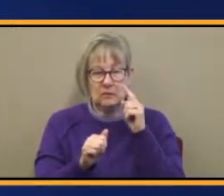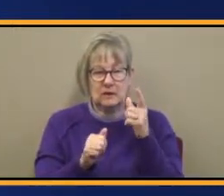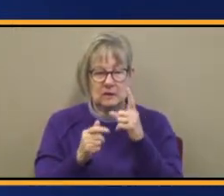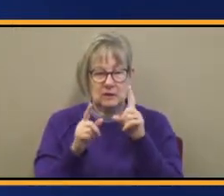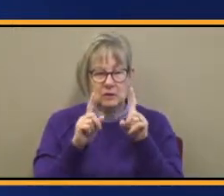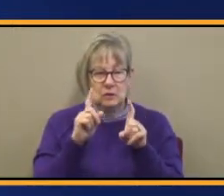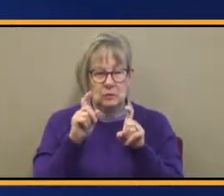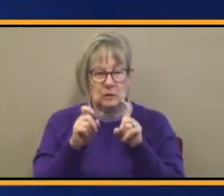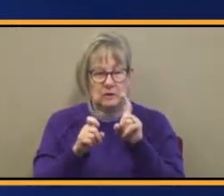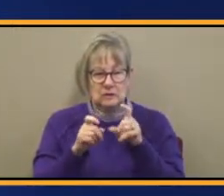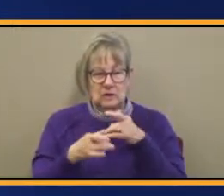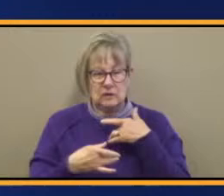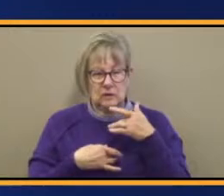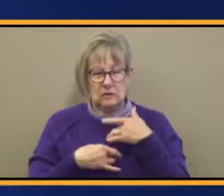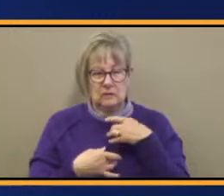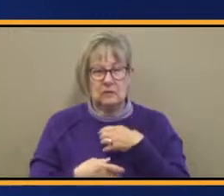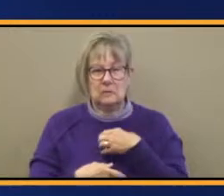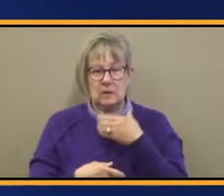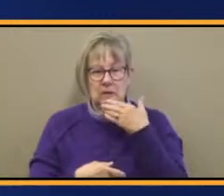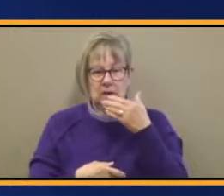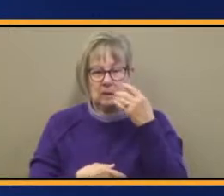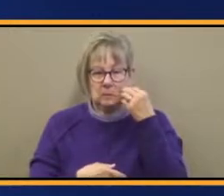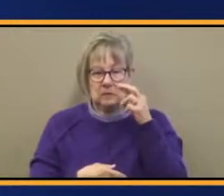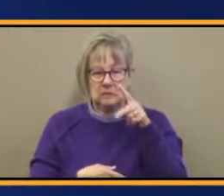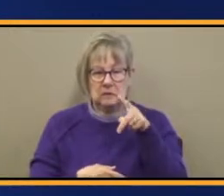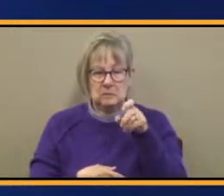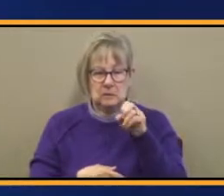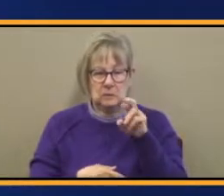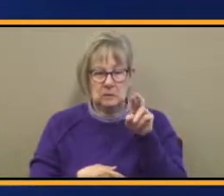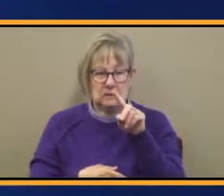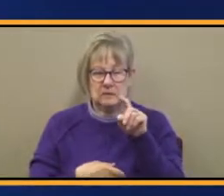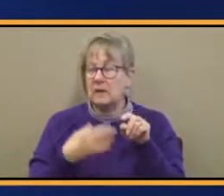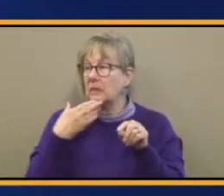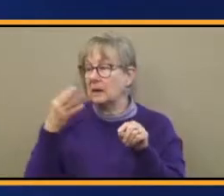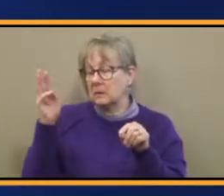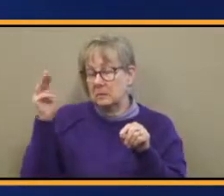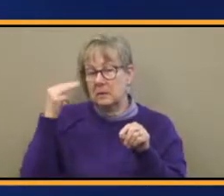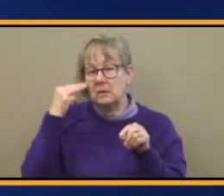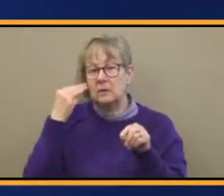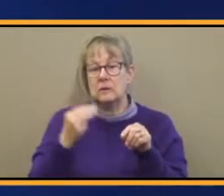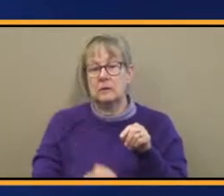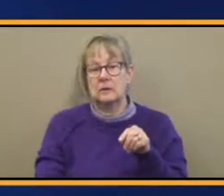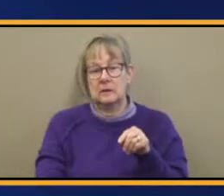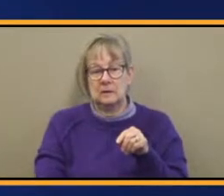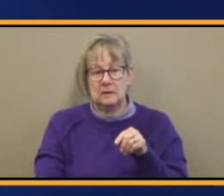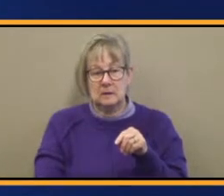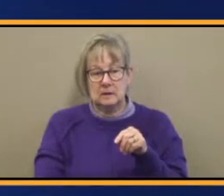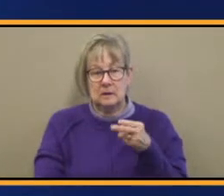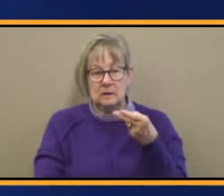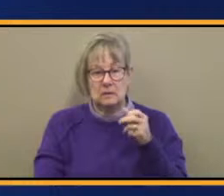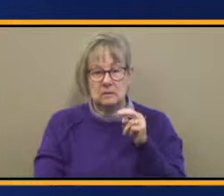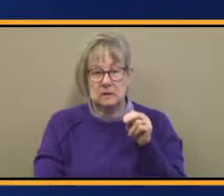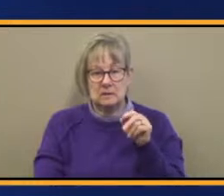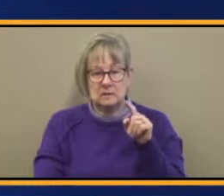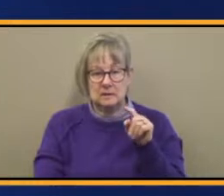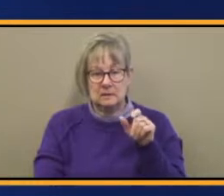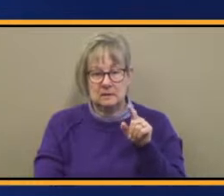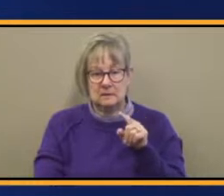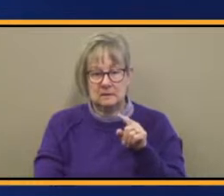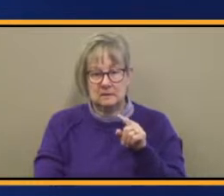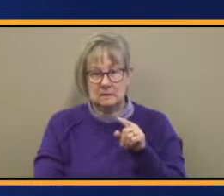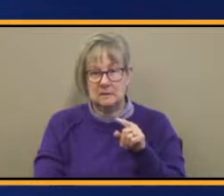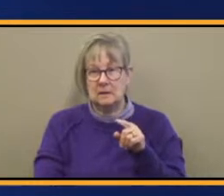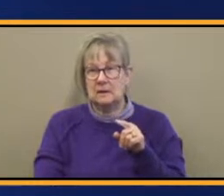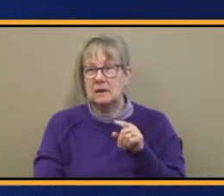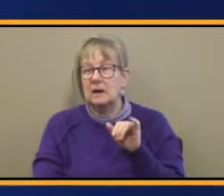or complaints. So thank you, Mr. Perez. Thank you, Mayor. Thank you, sir. Representative Hernandez, followed by... I'll